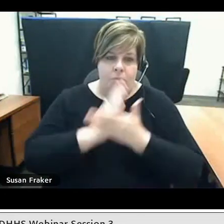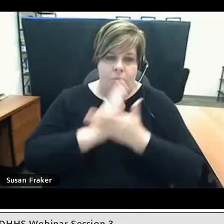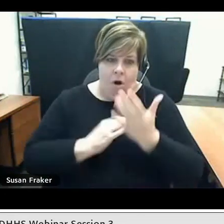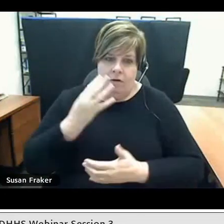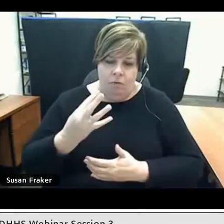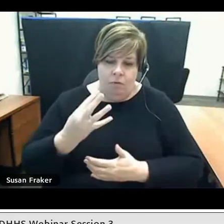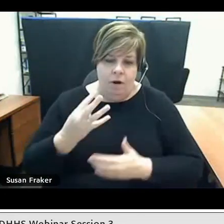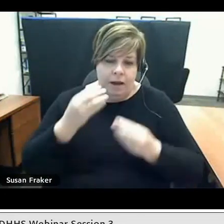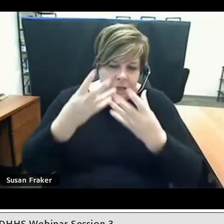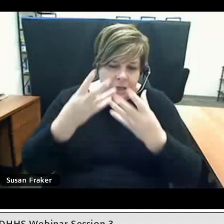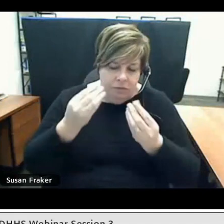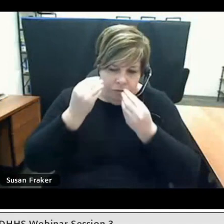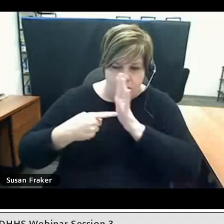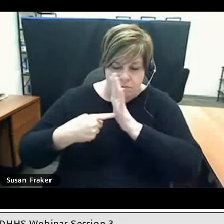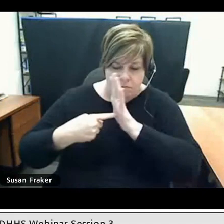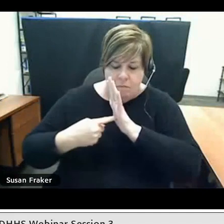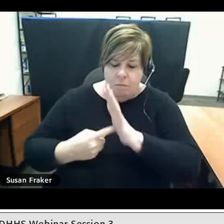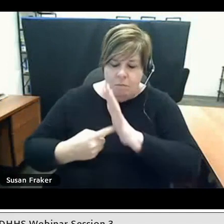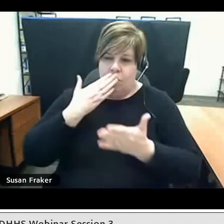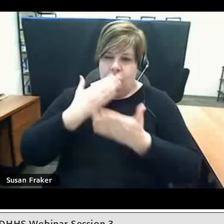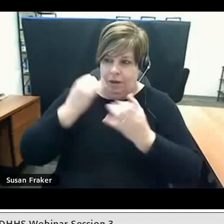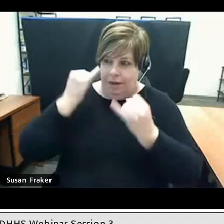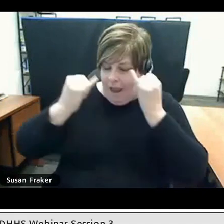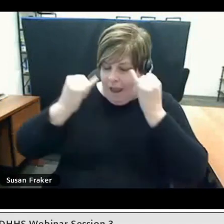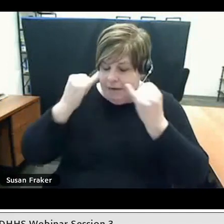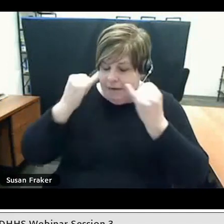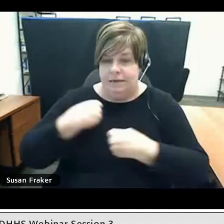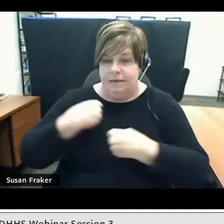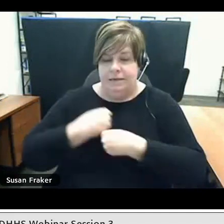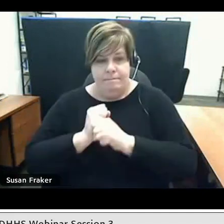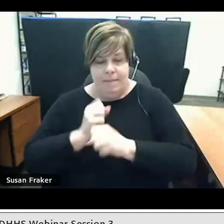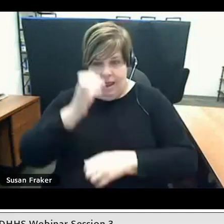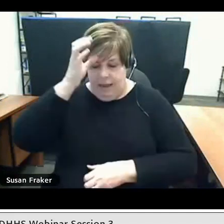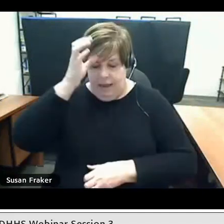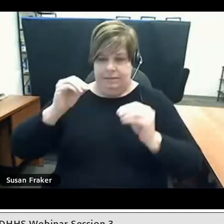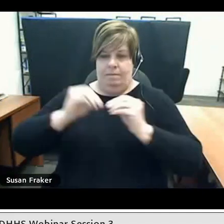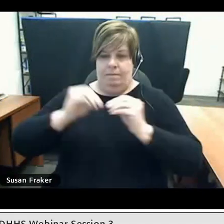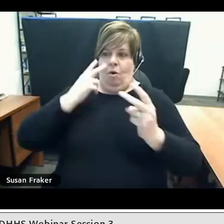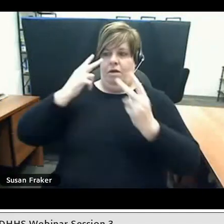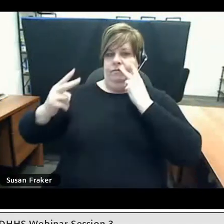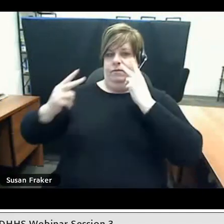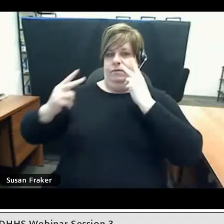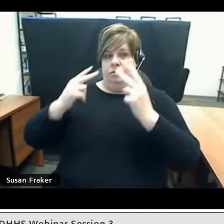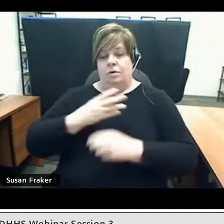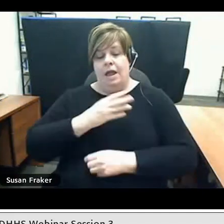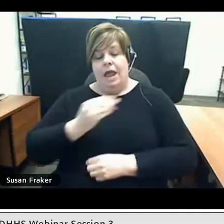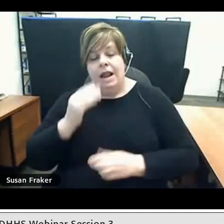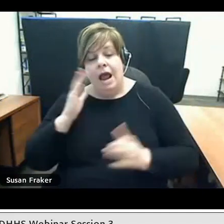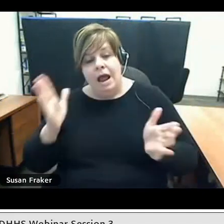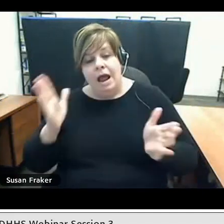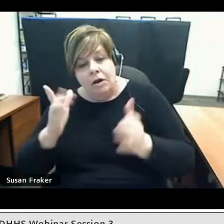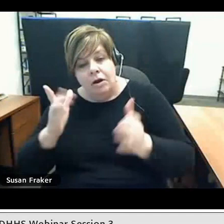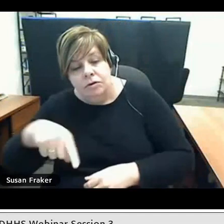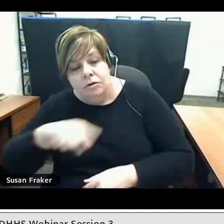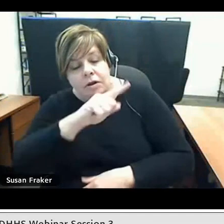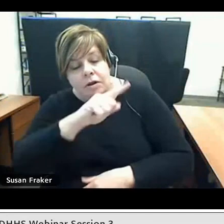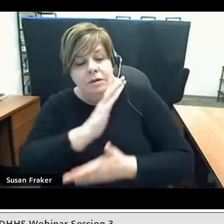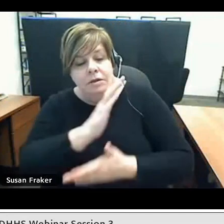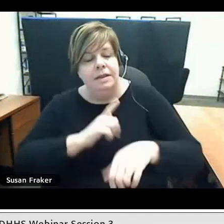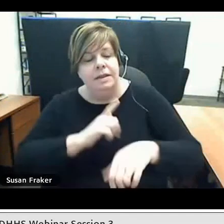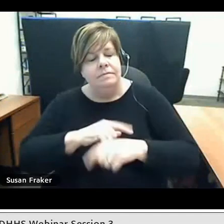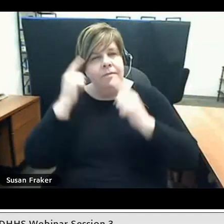good pithy ideas on making concepts visual. And I would encourage you to also spend some time thinking about